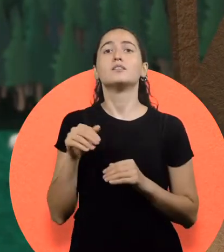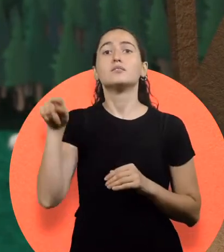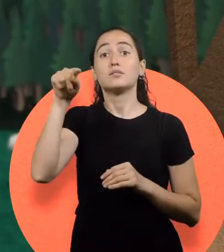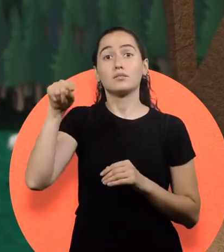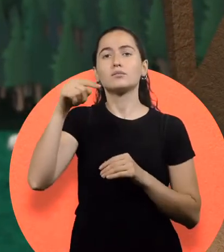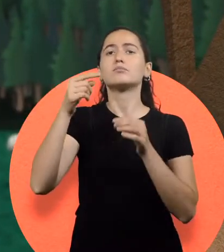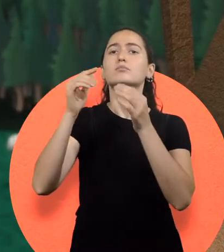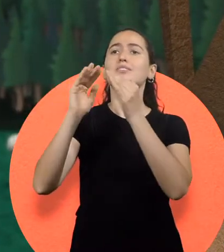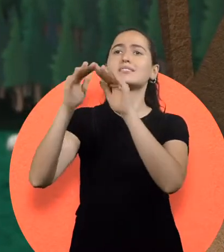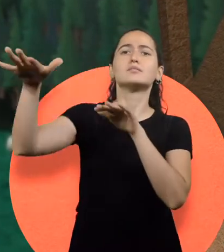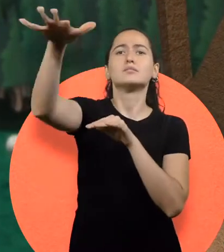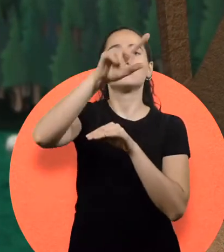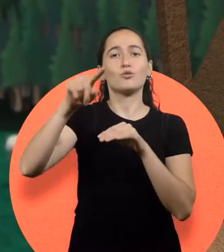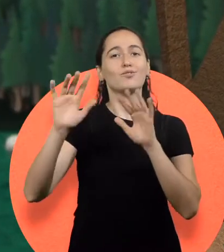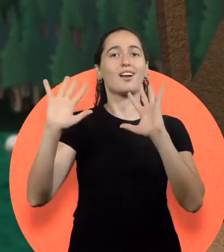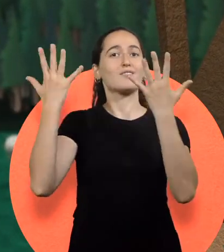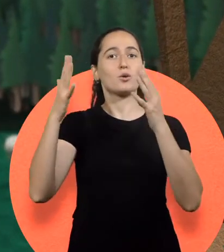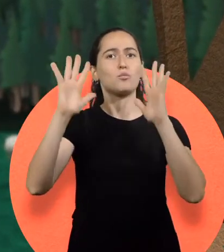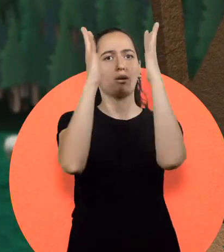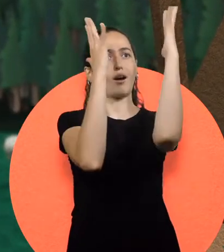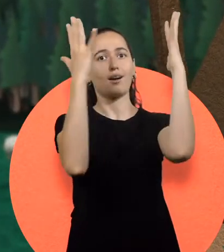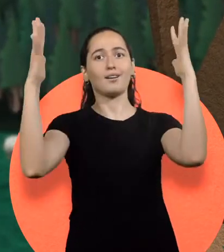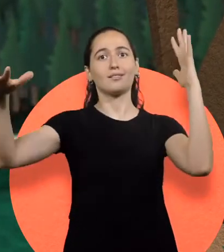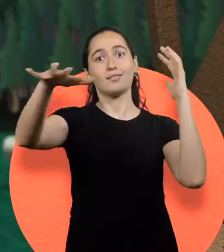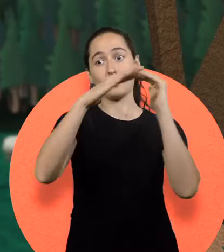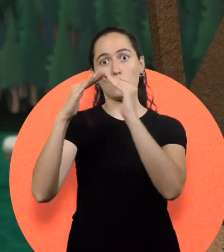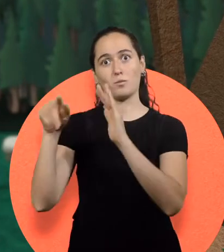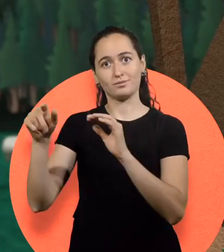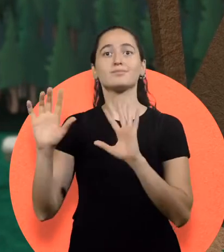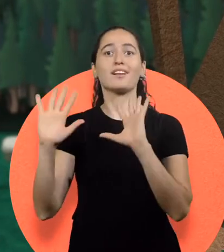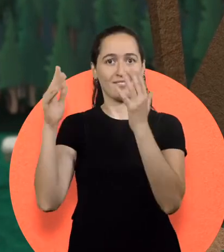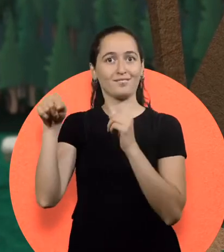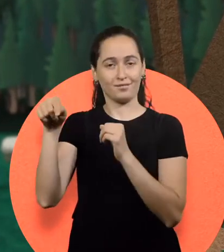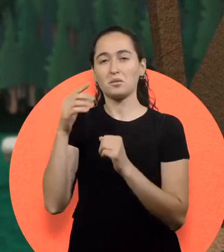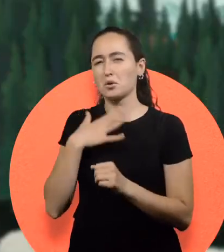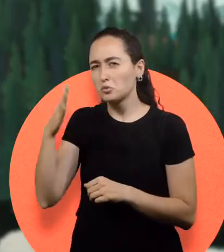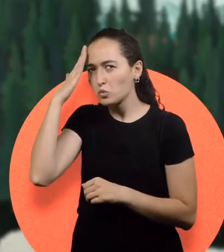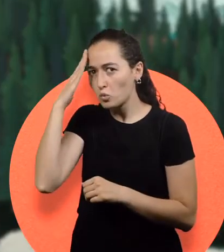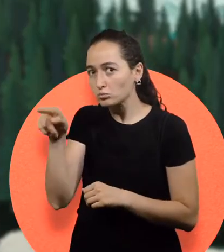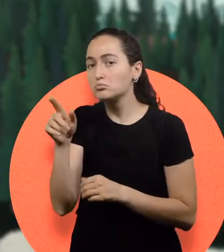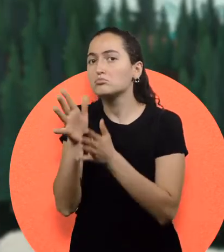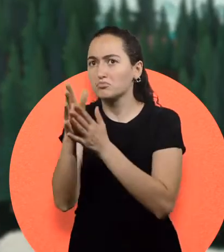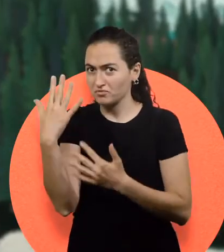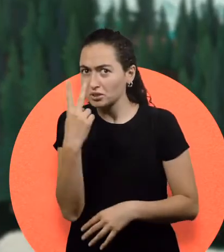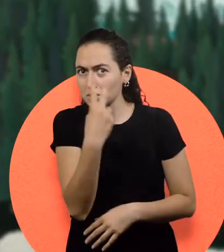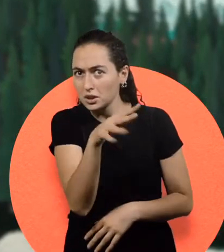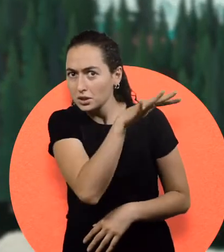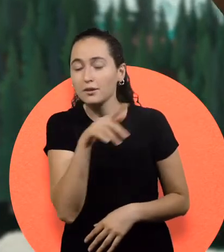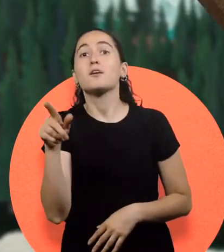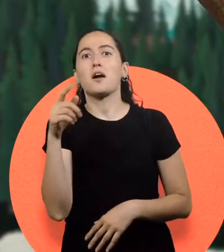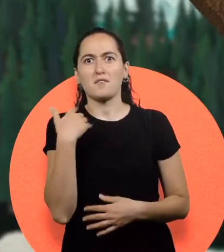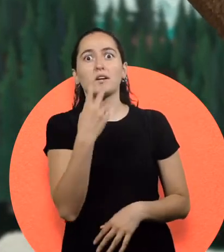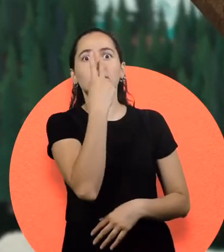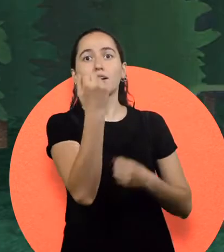I saw a couple who aren't from the village come out of the forest just before the fire started. They left in their car